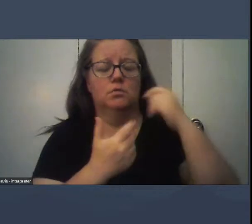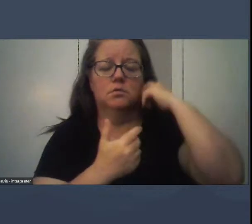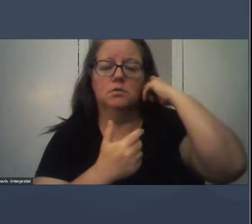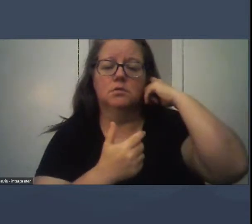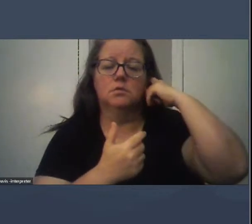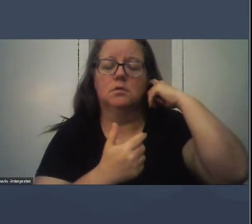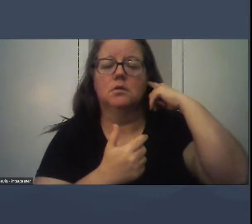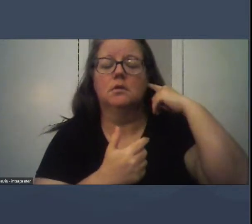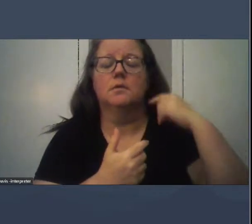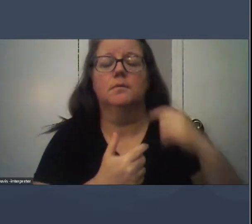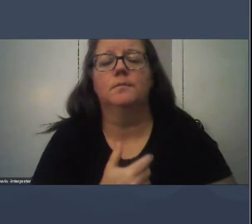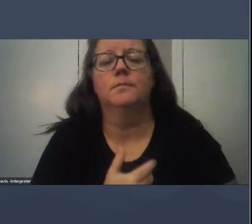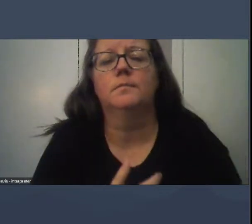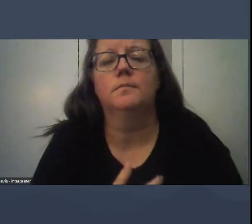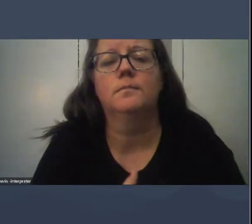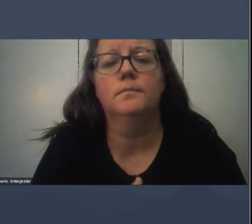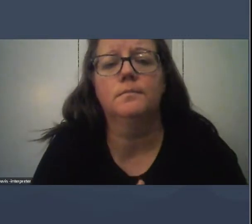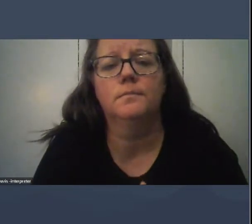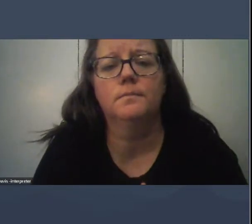huh?